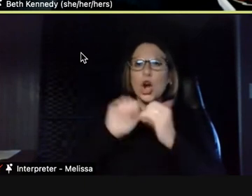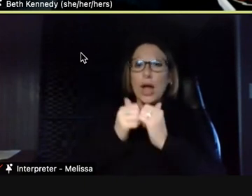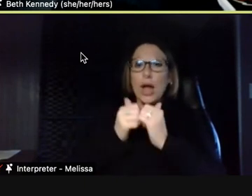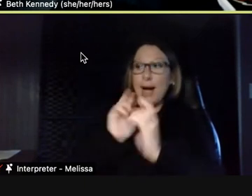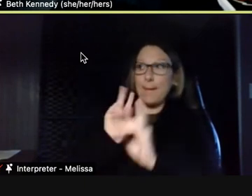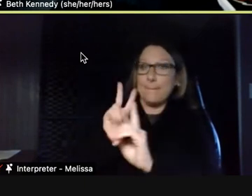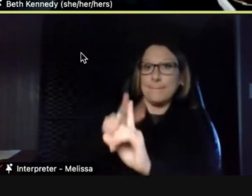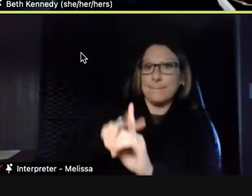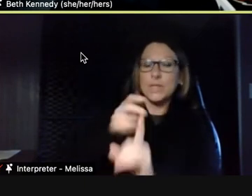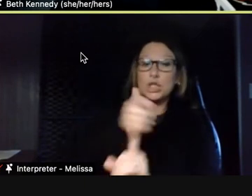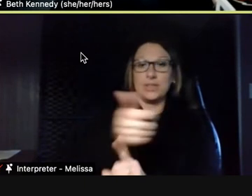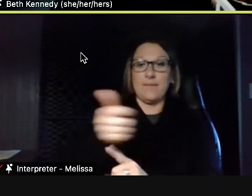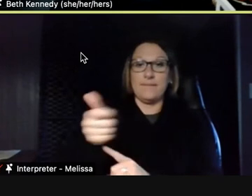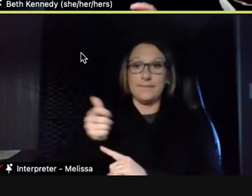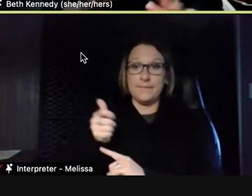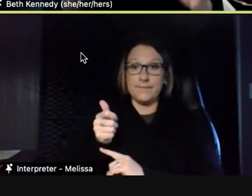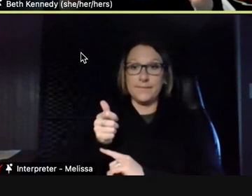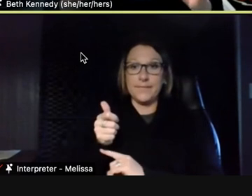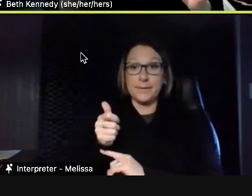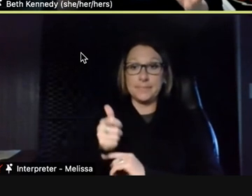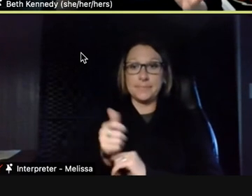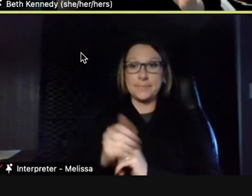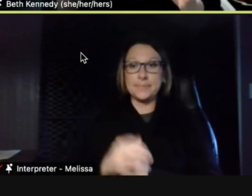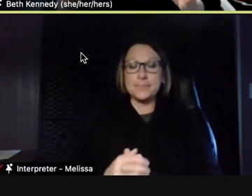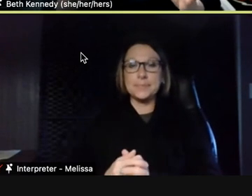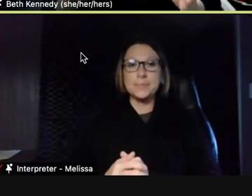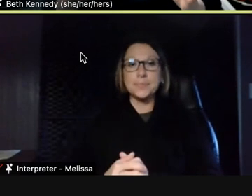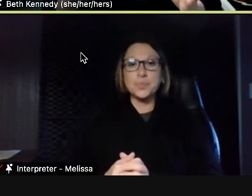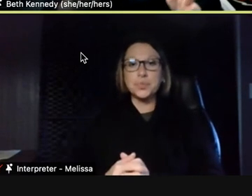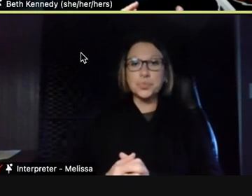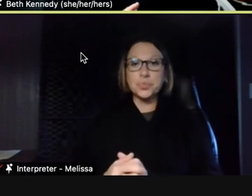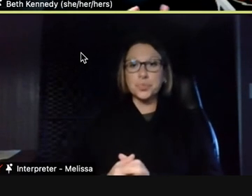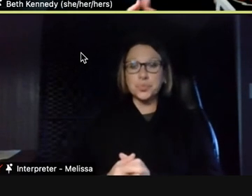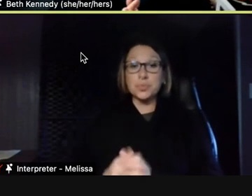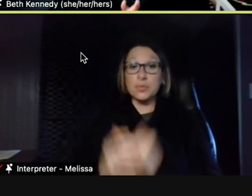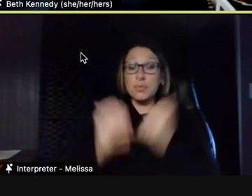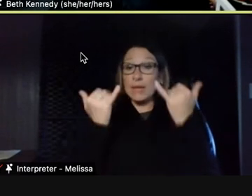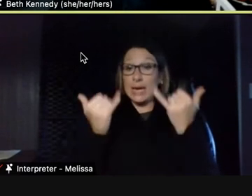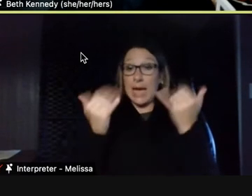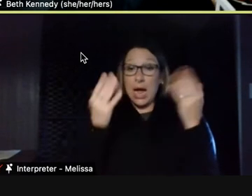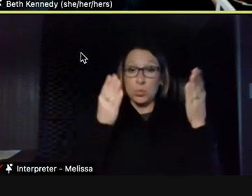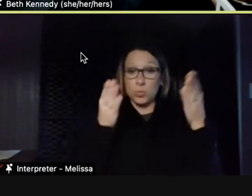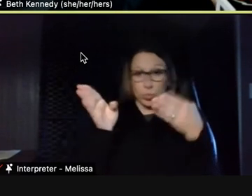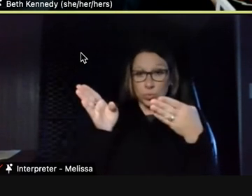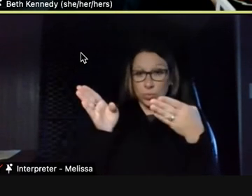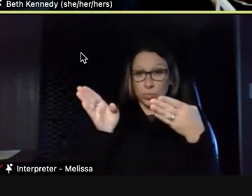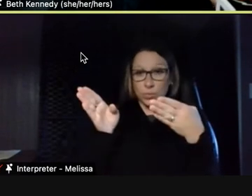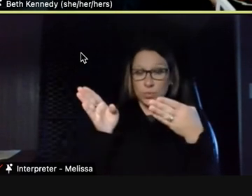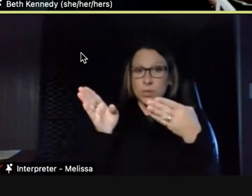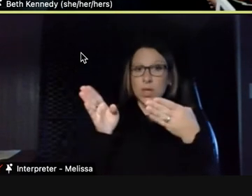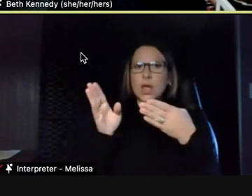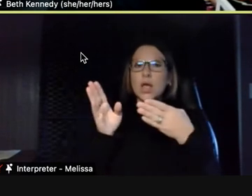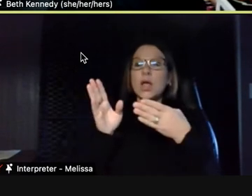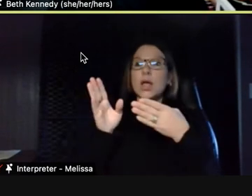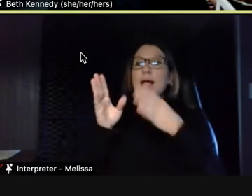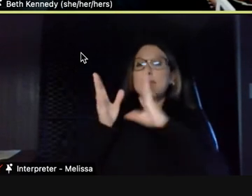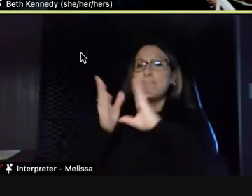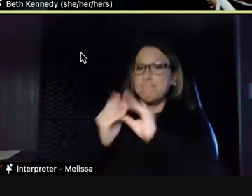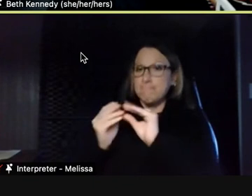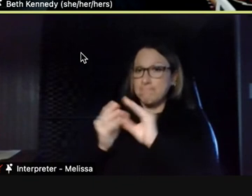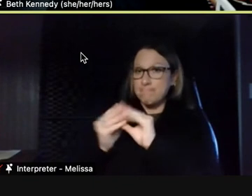So now, this is where we're going to shift gears, and I'm going to talk to you about training